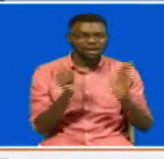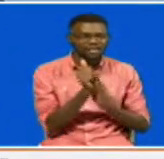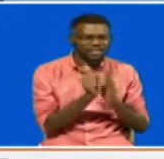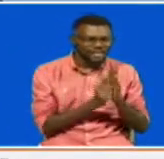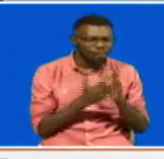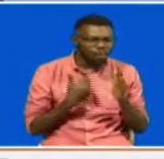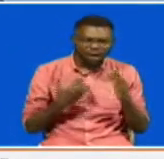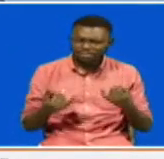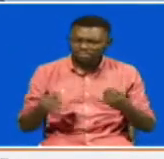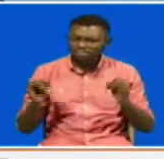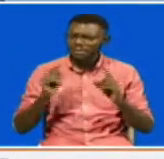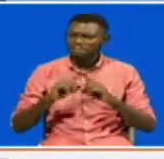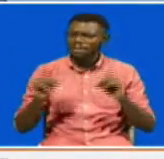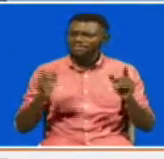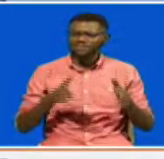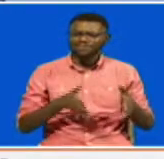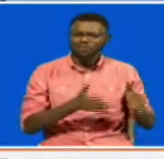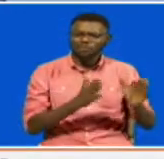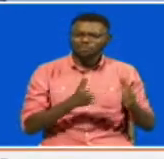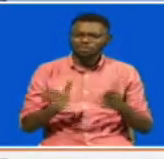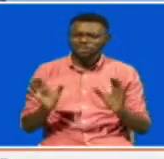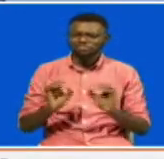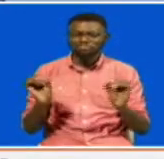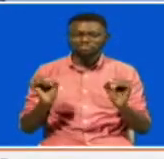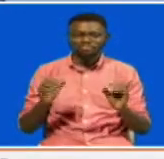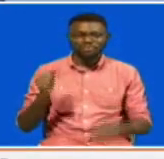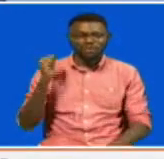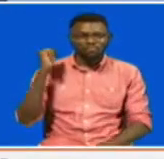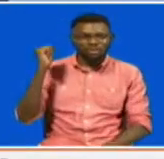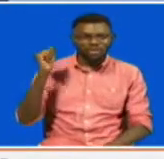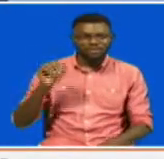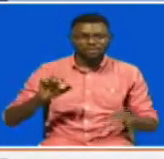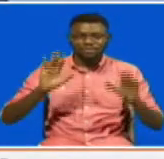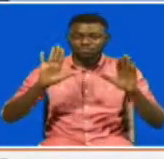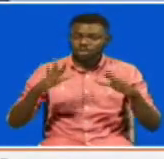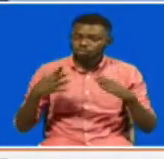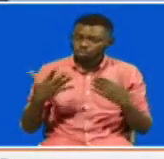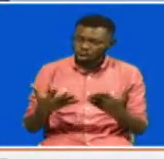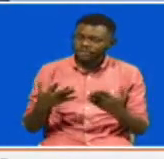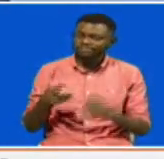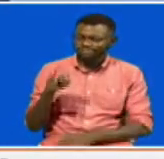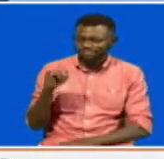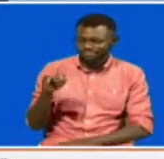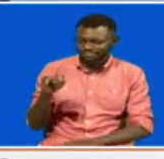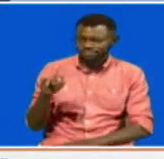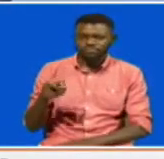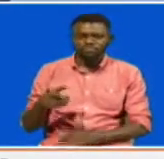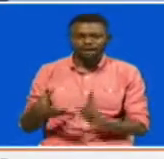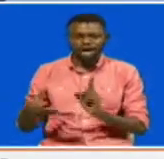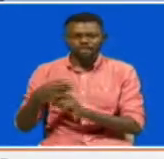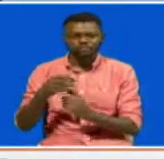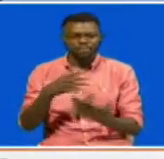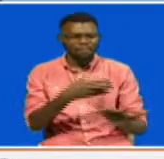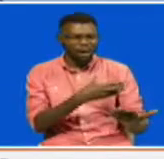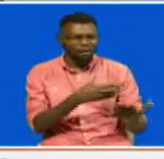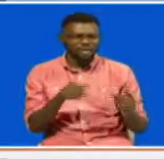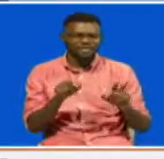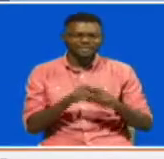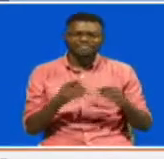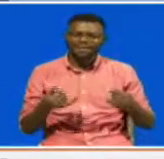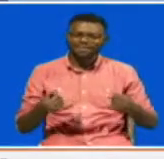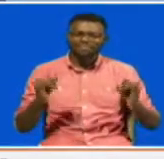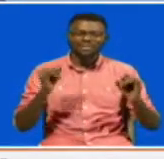they do not have a platform. So in politics, the most important thing is first to secure the office and then implement your plan while in the office.